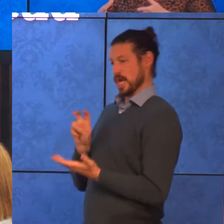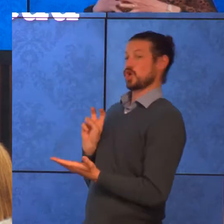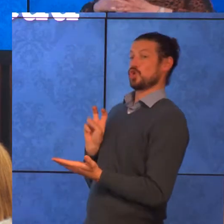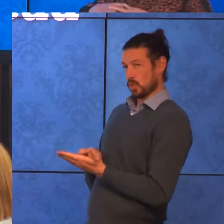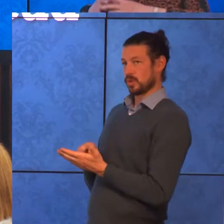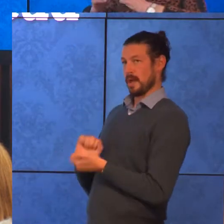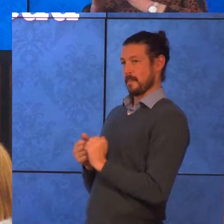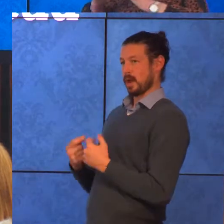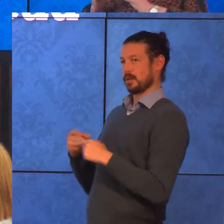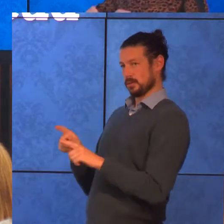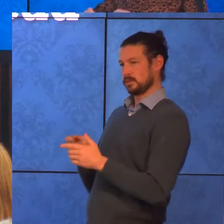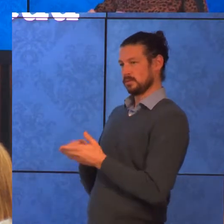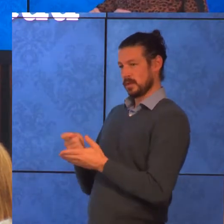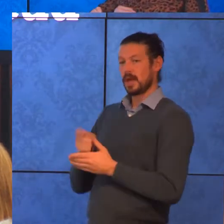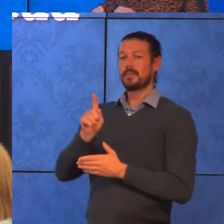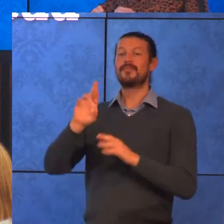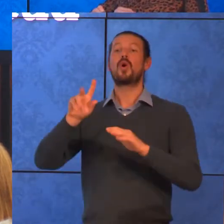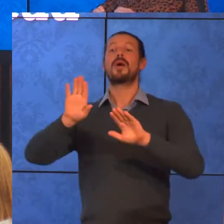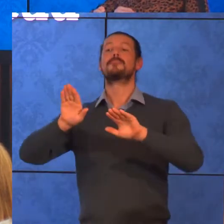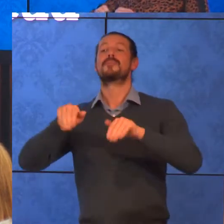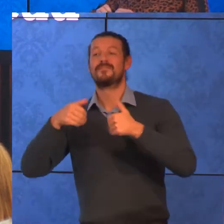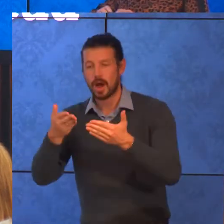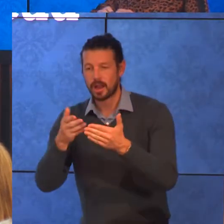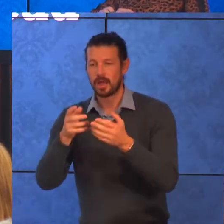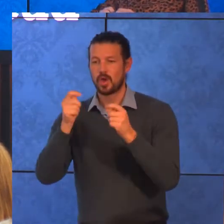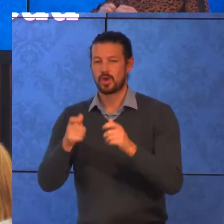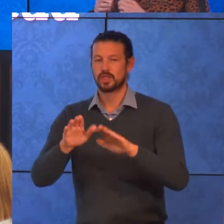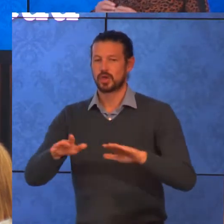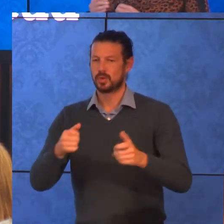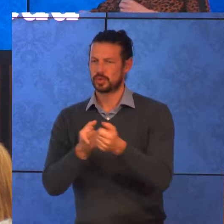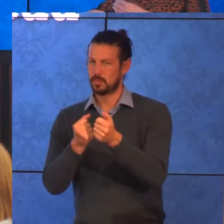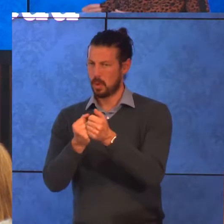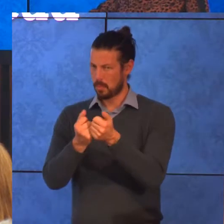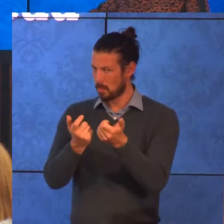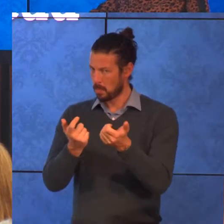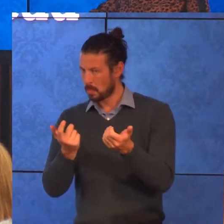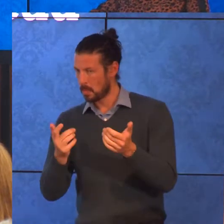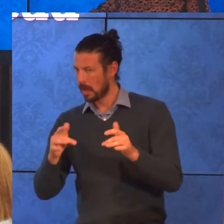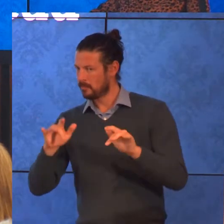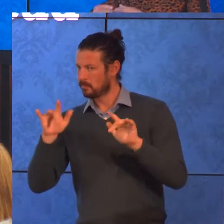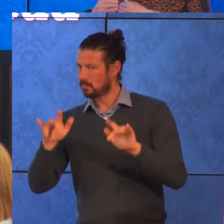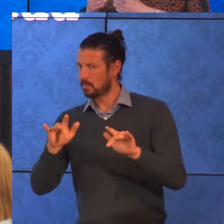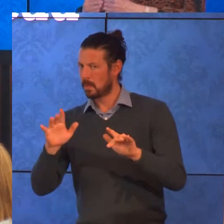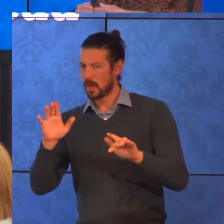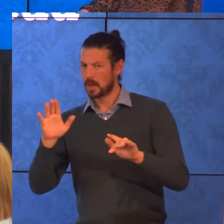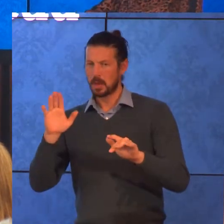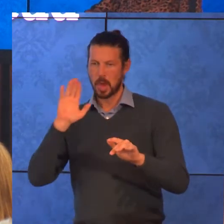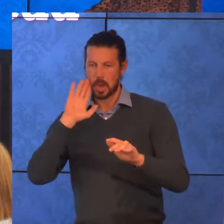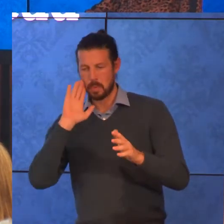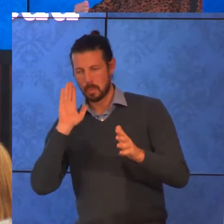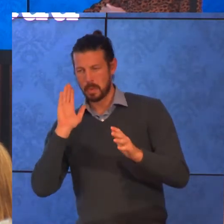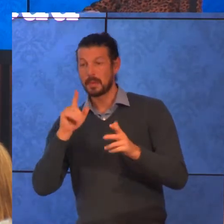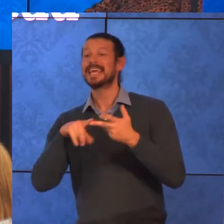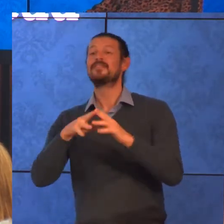pay for them. For a provider of early childhood supports, nothing has been brought to my attention recently, but wherever we even think